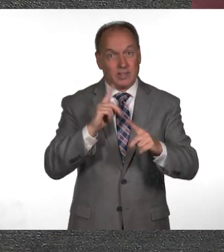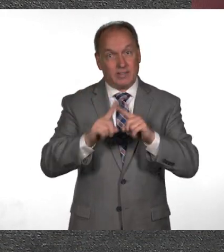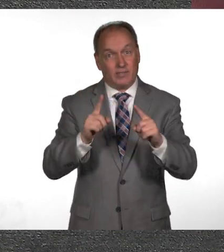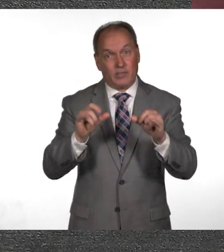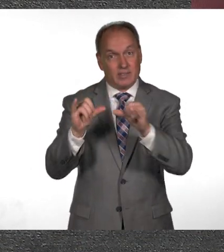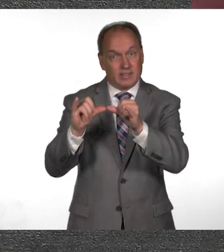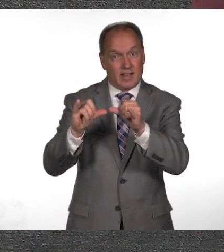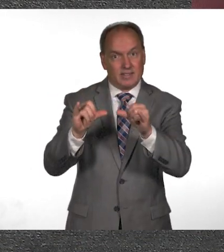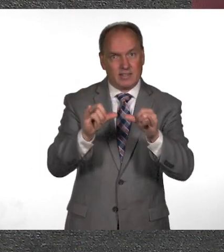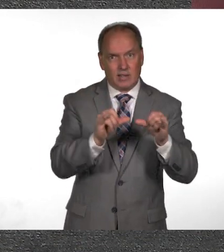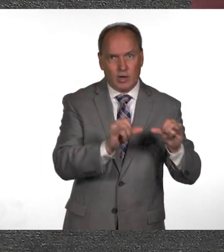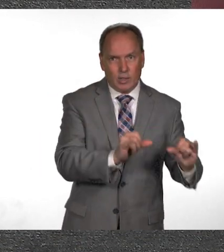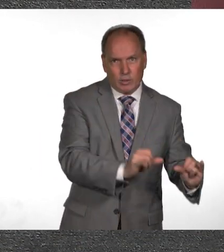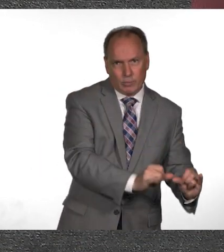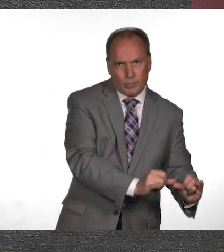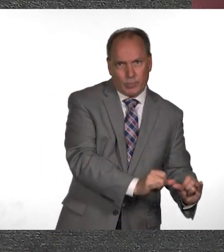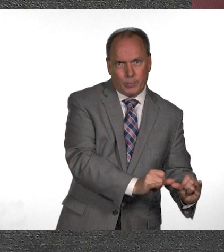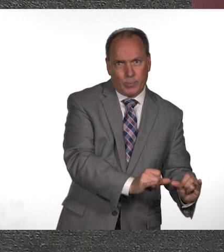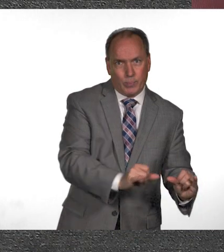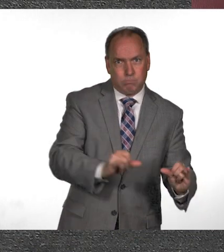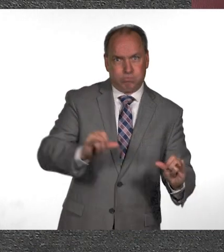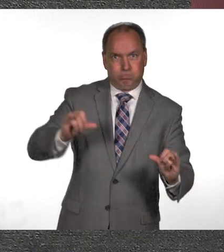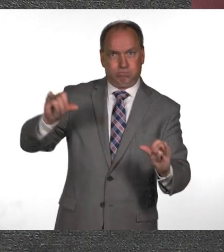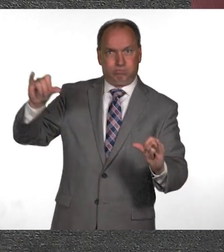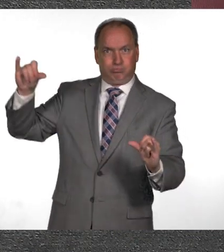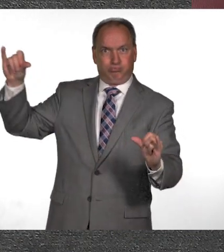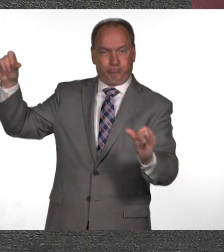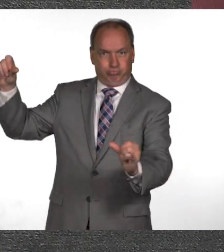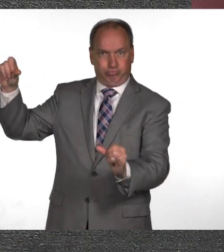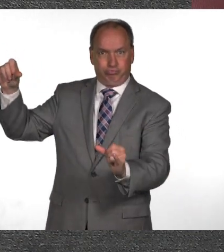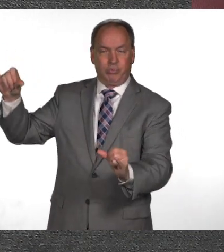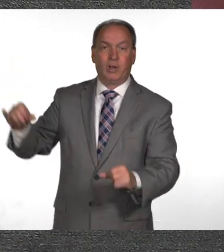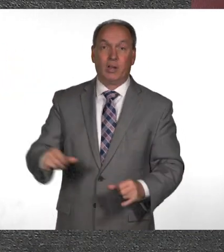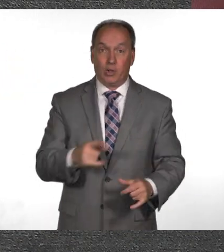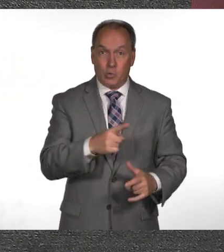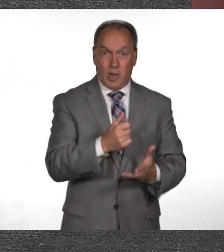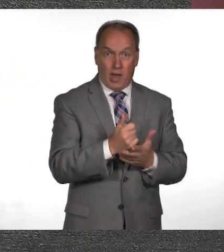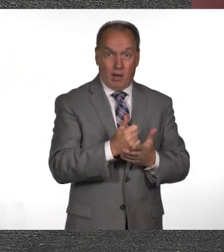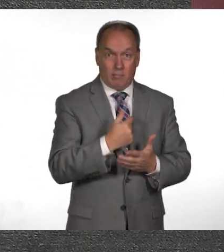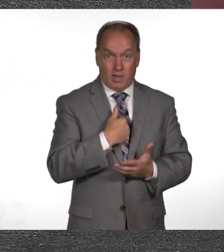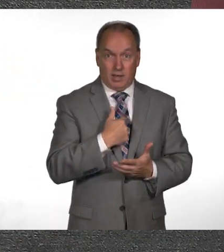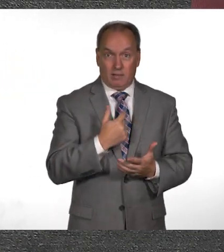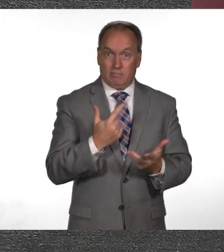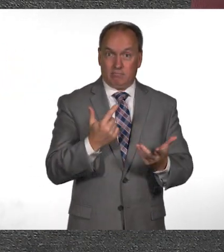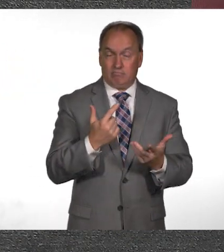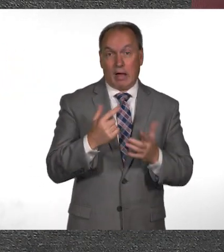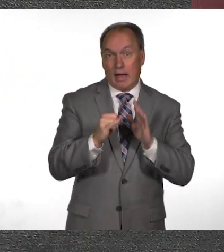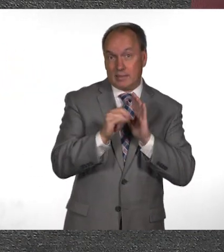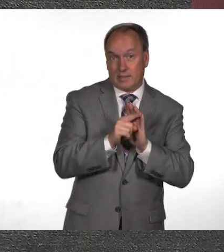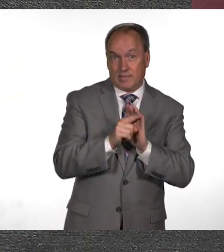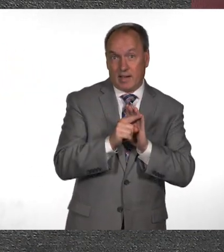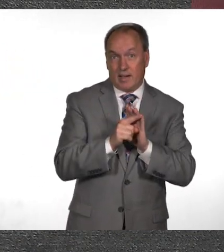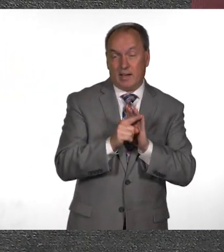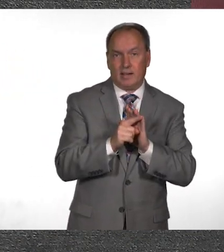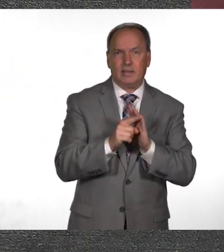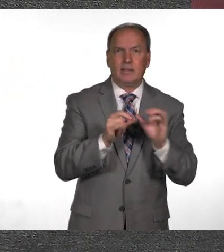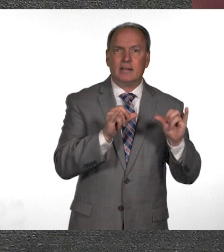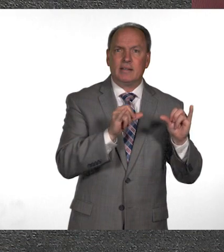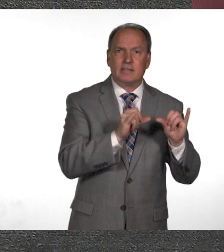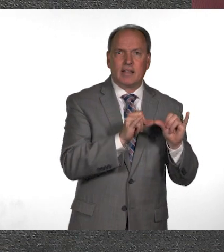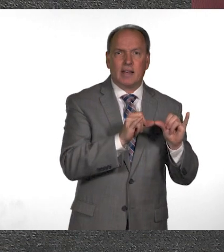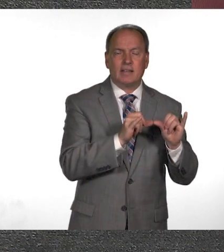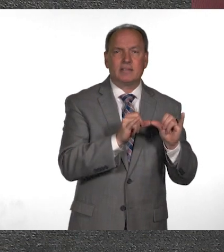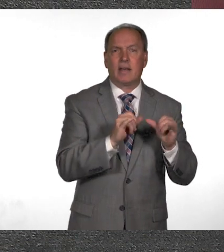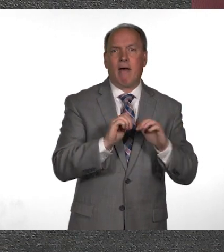sizes. So I thought maybe you can help with this, Bingo. Do you think you can help? Yeah, you think you can? Okay, so I think that we